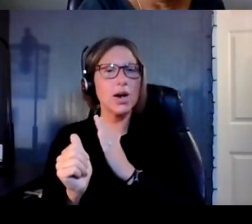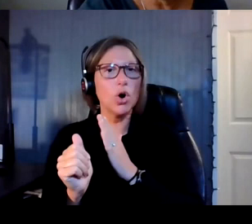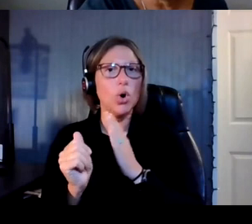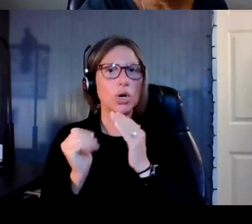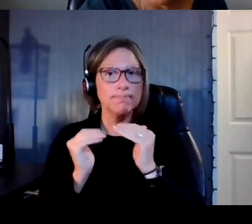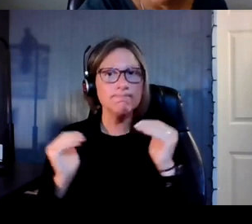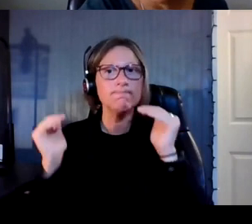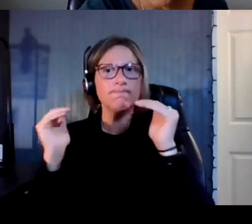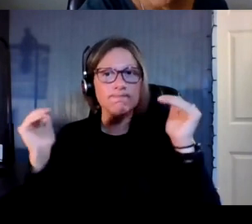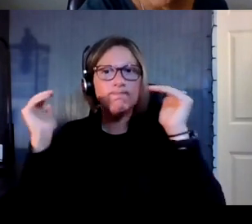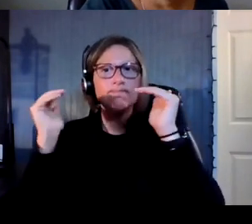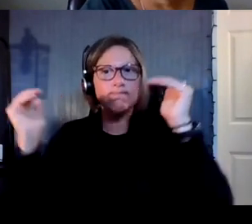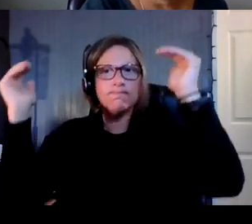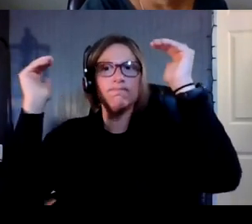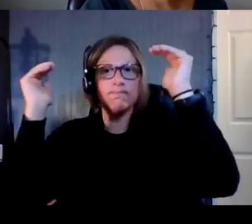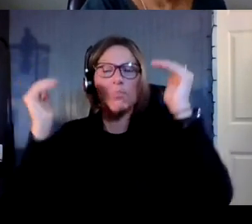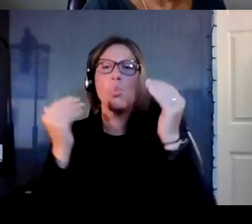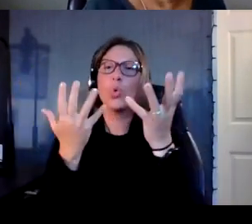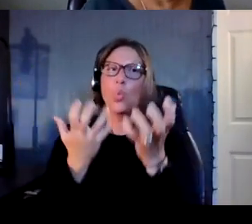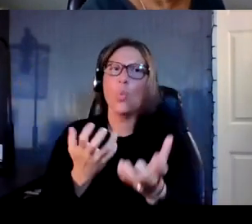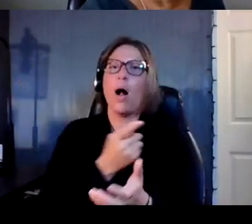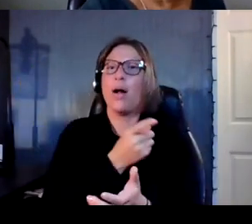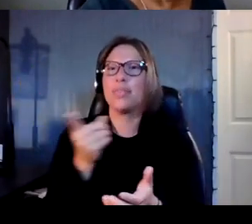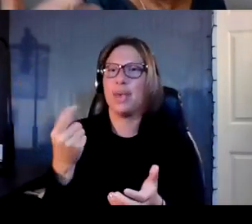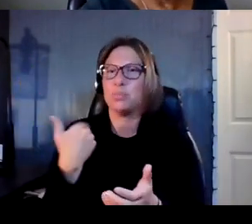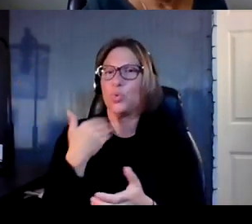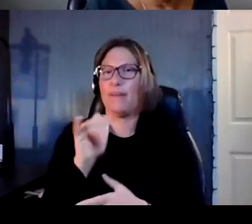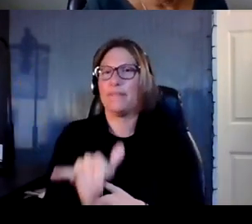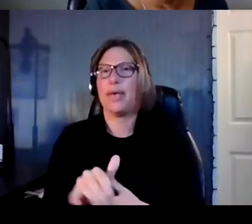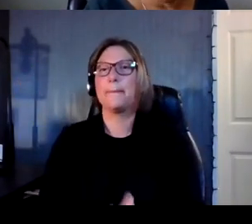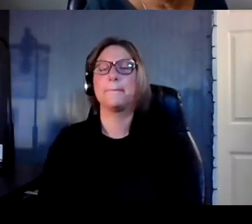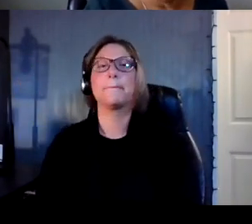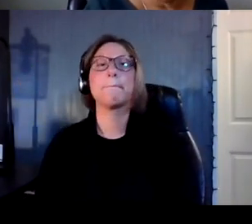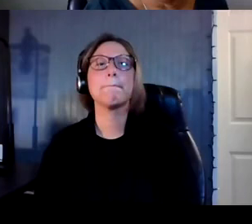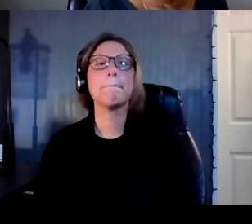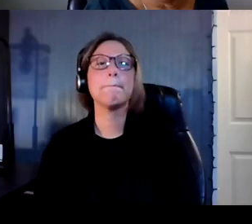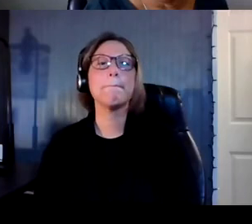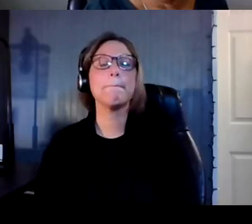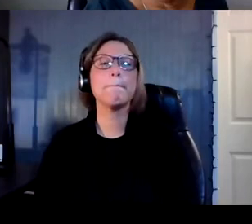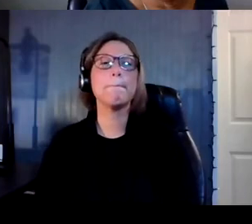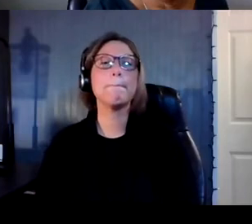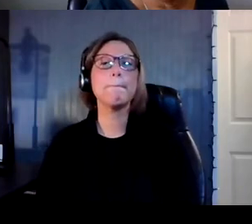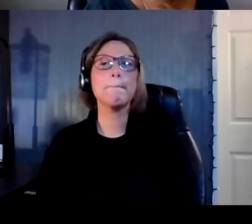we want them to have those things. All right.